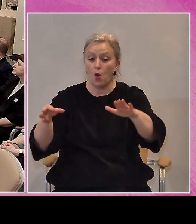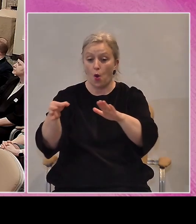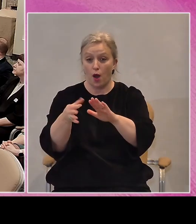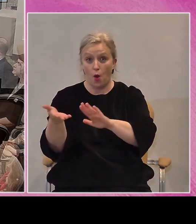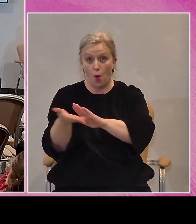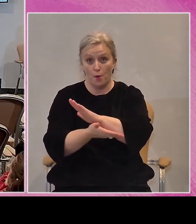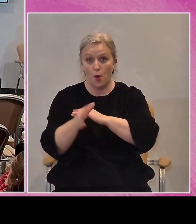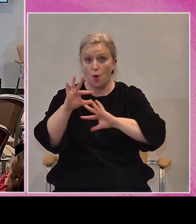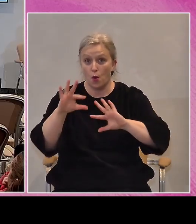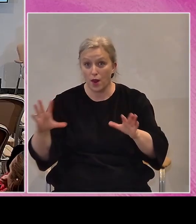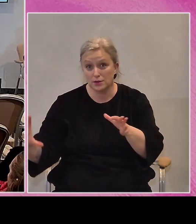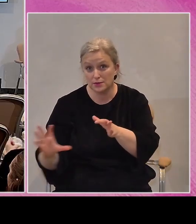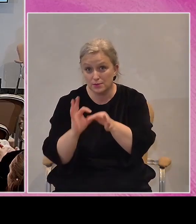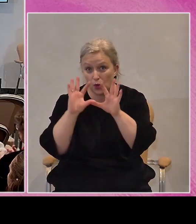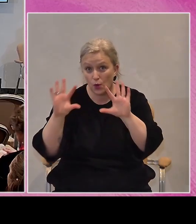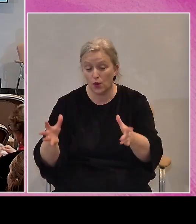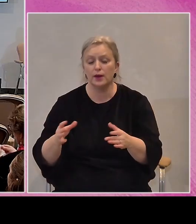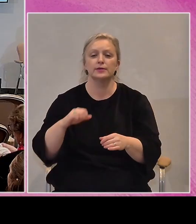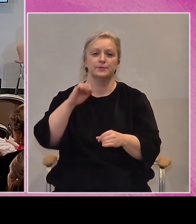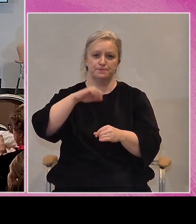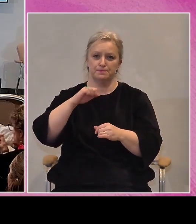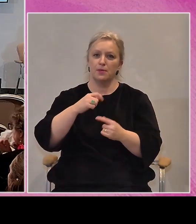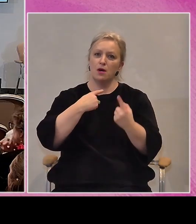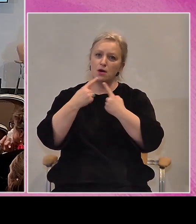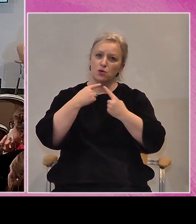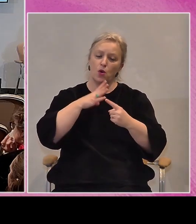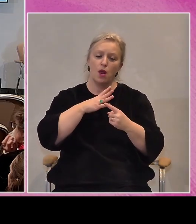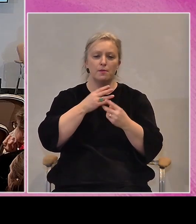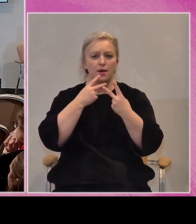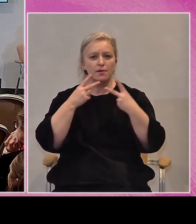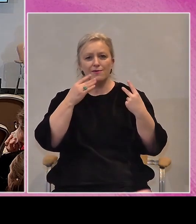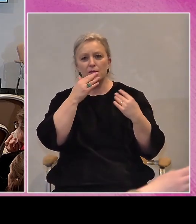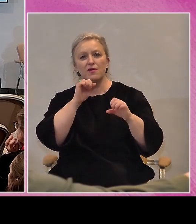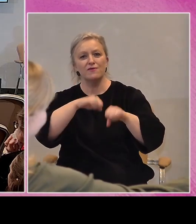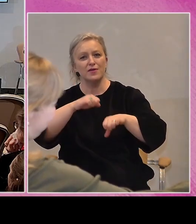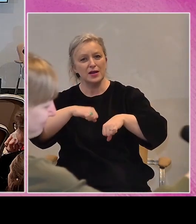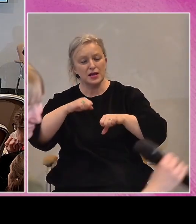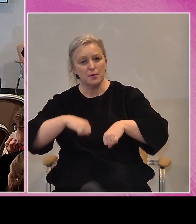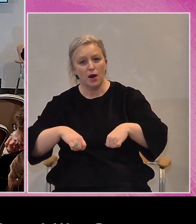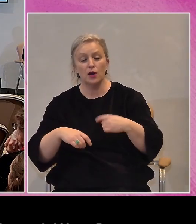European umbrella organization? Yes, we have discussed different